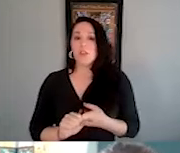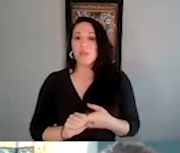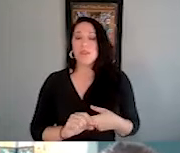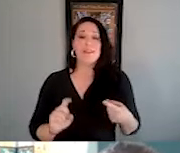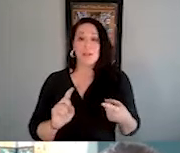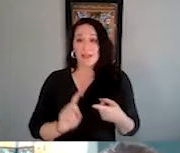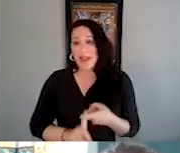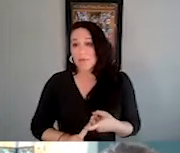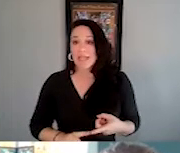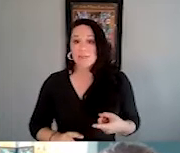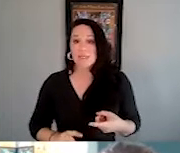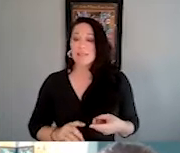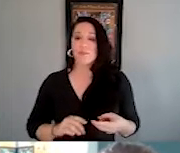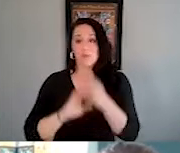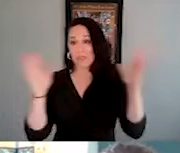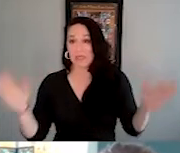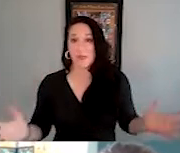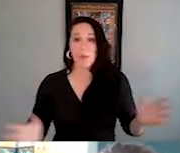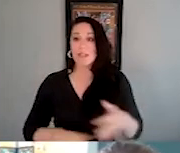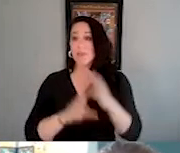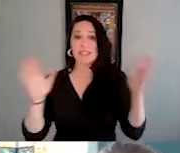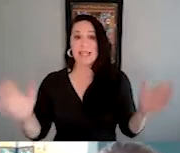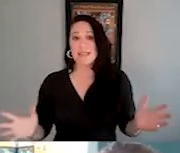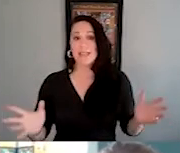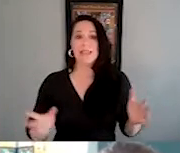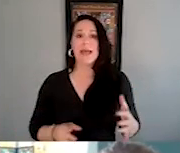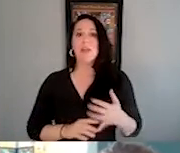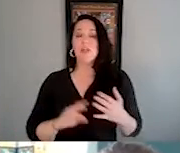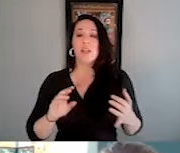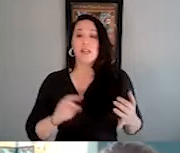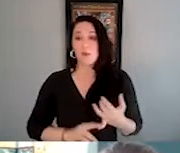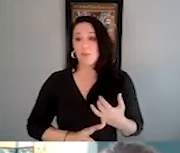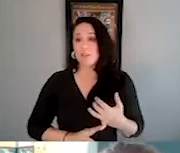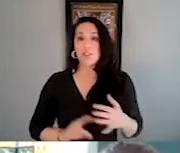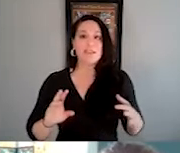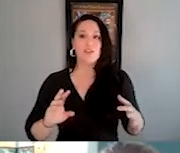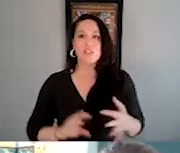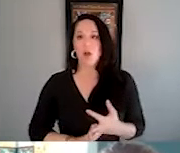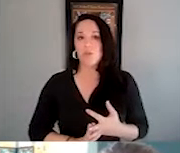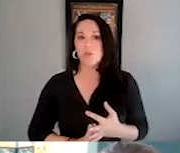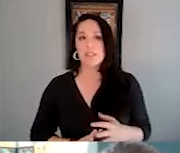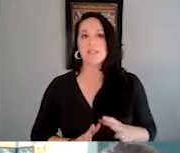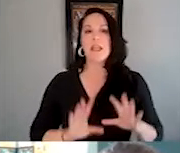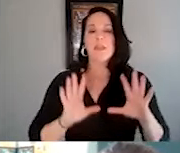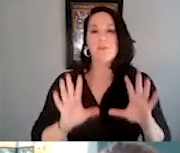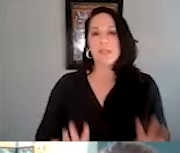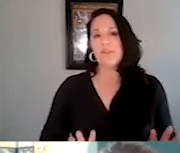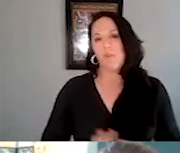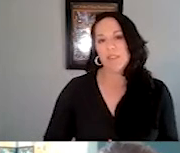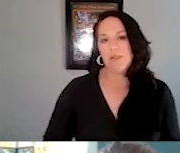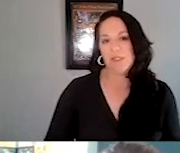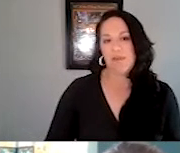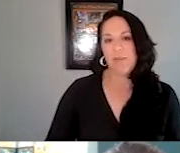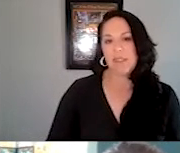but also it could be done to look at advertisements in the marijuana space, anything like that. Look at number of prevention messagings, all of those things. There's